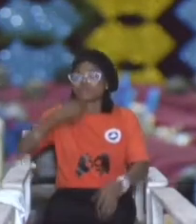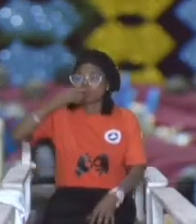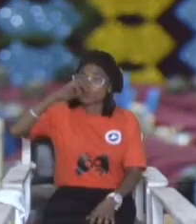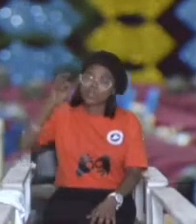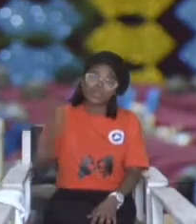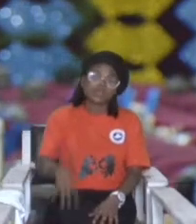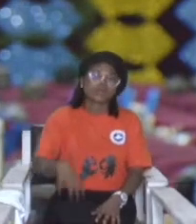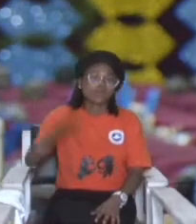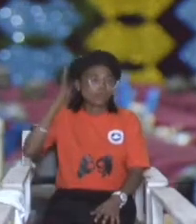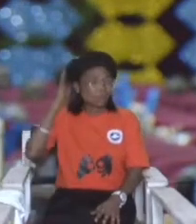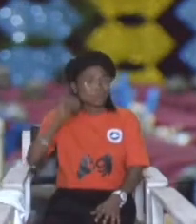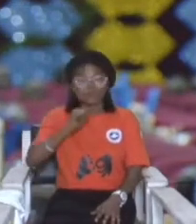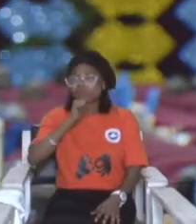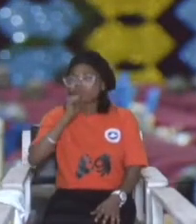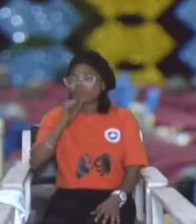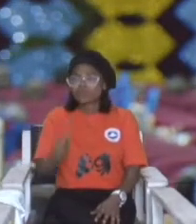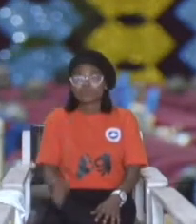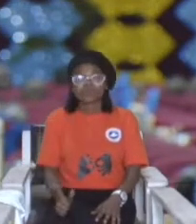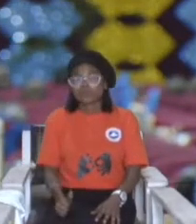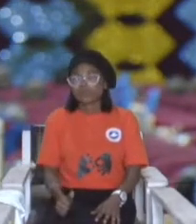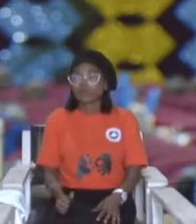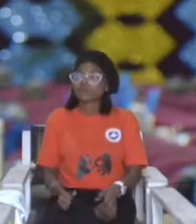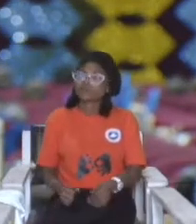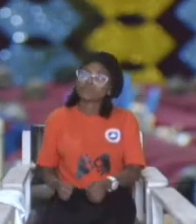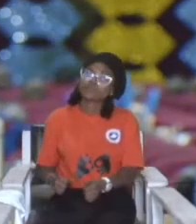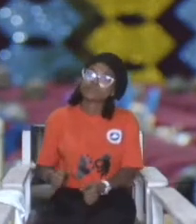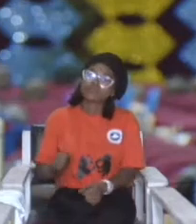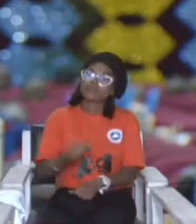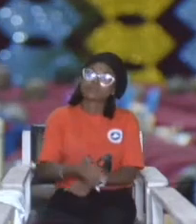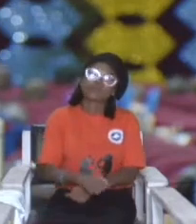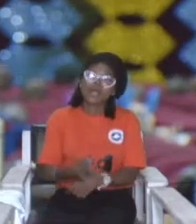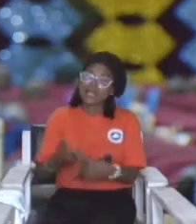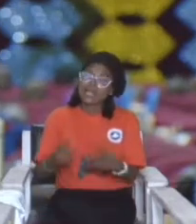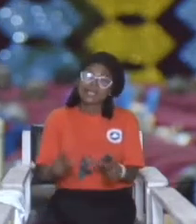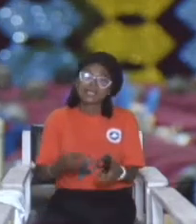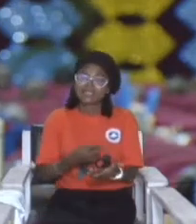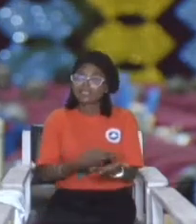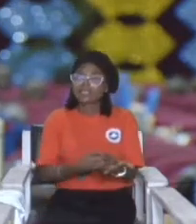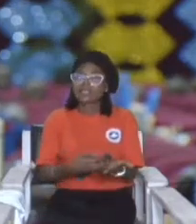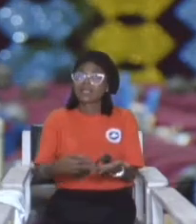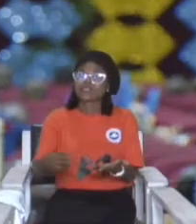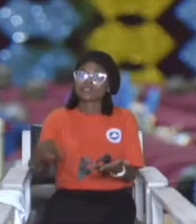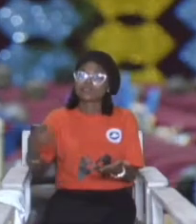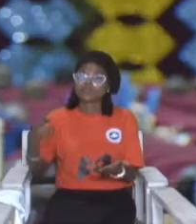righteous, lest the righteous put forth his hand into iniquity.